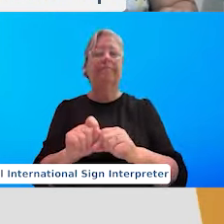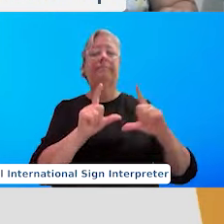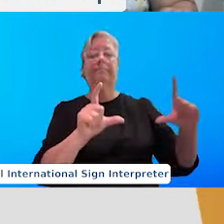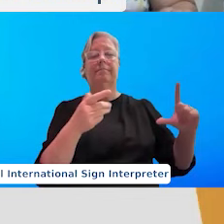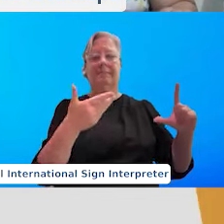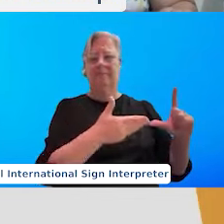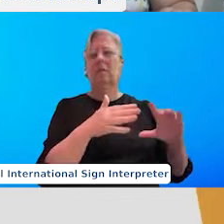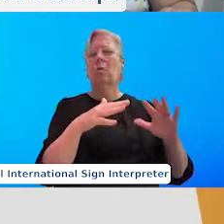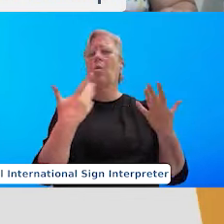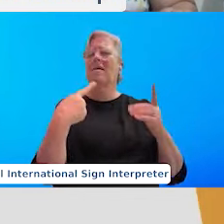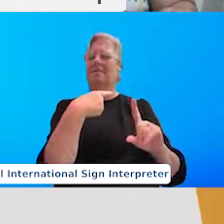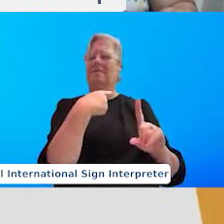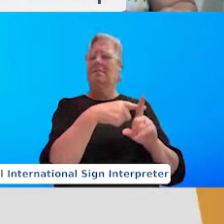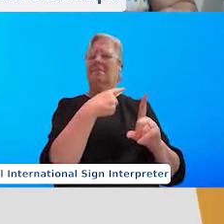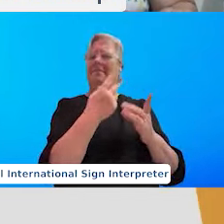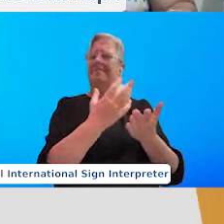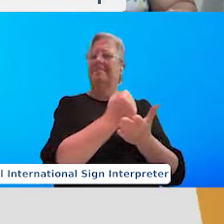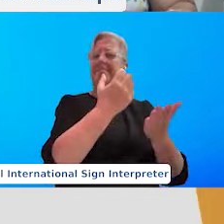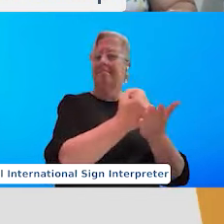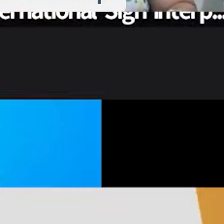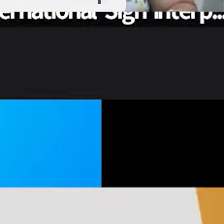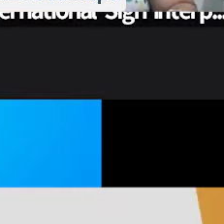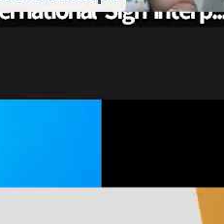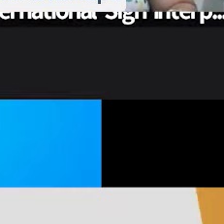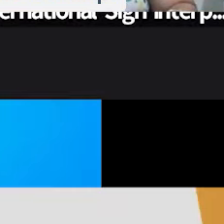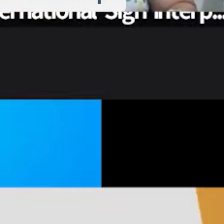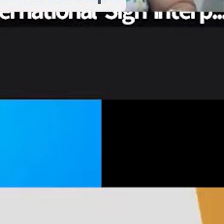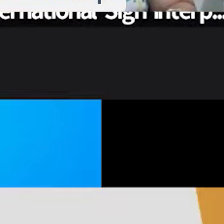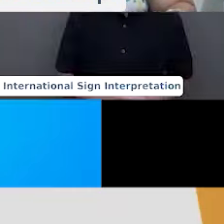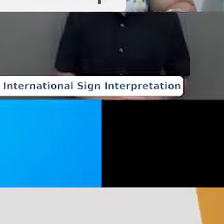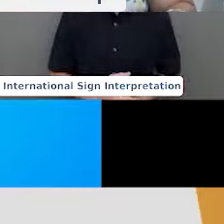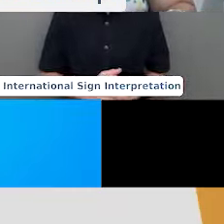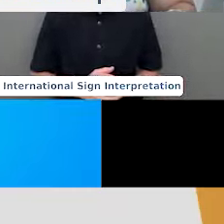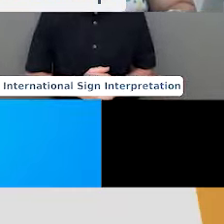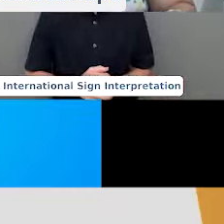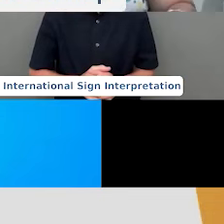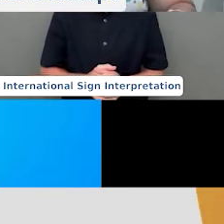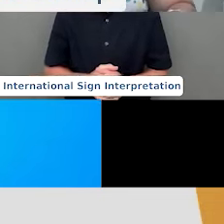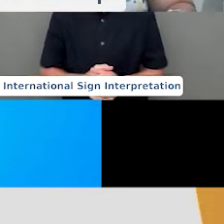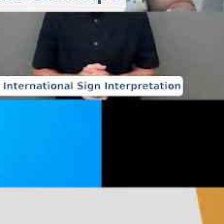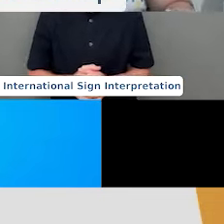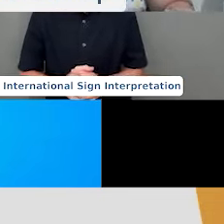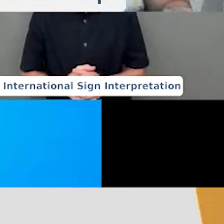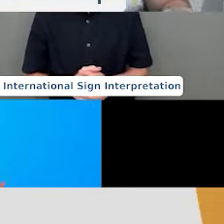making to persons with disabilities, for instance, are translated into action.